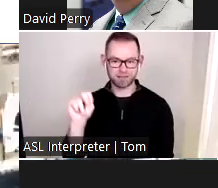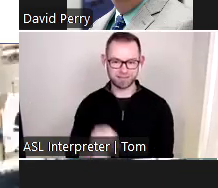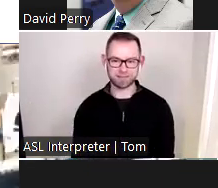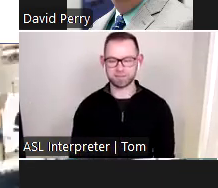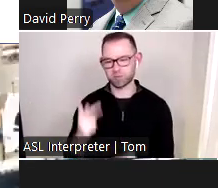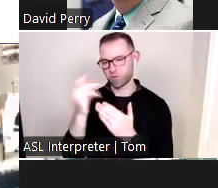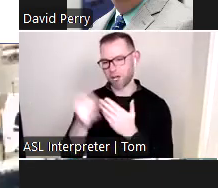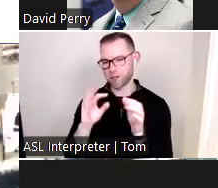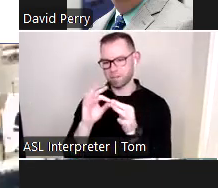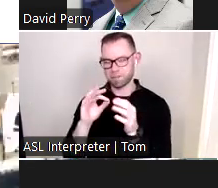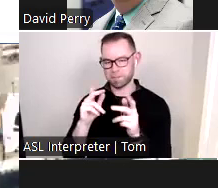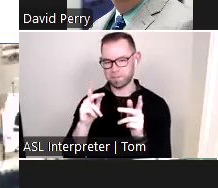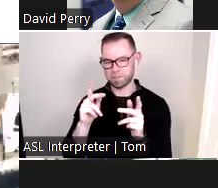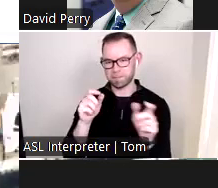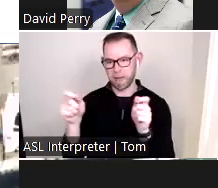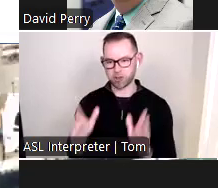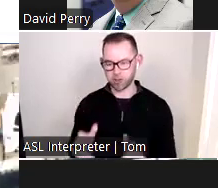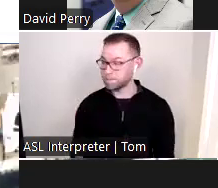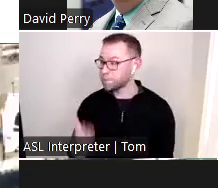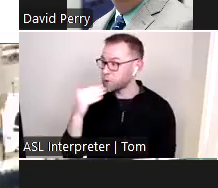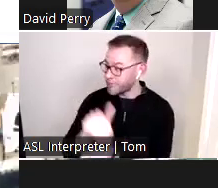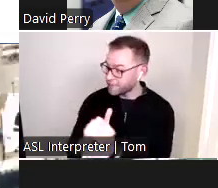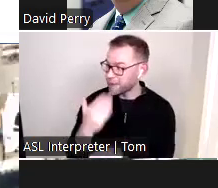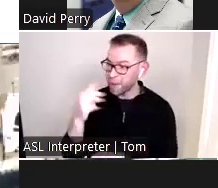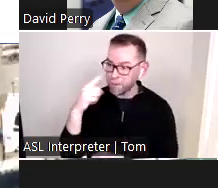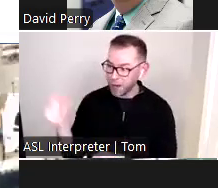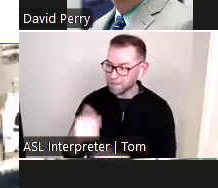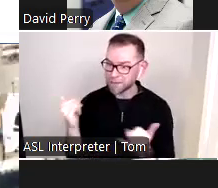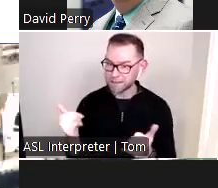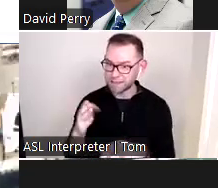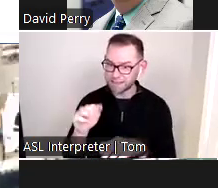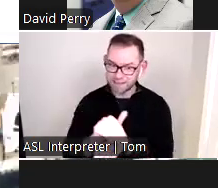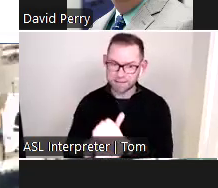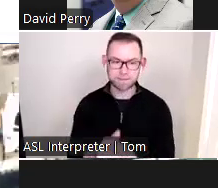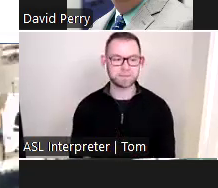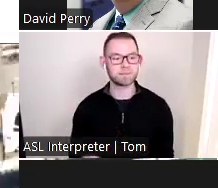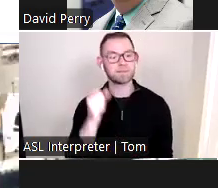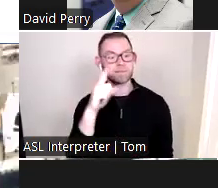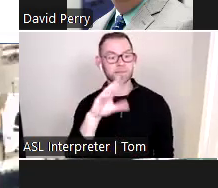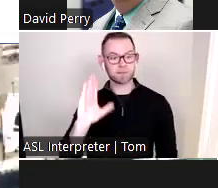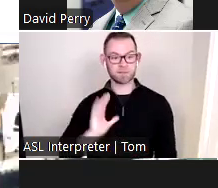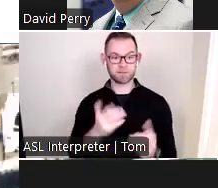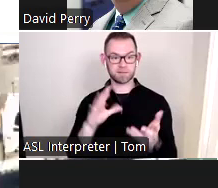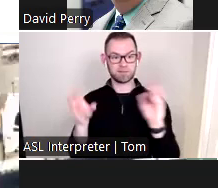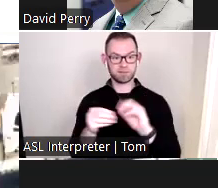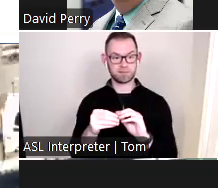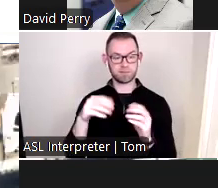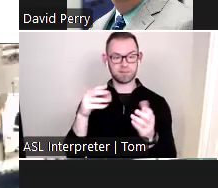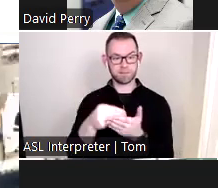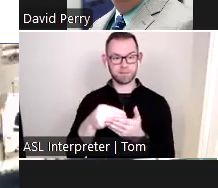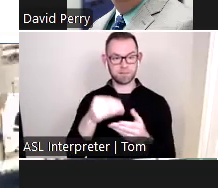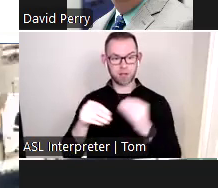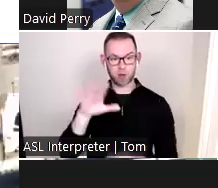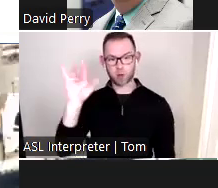Good evening, and thank you for coming this evening. The Hingham Ferry Dock improvements has a total budget of about $25 million.